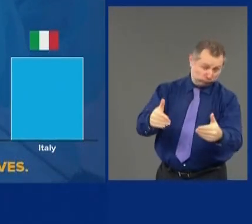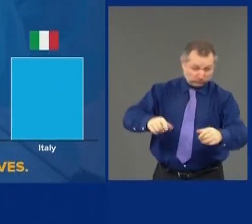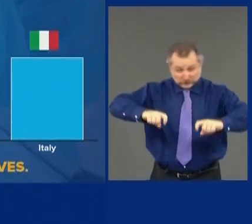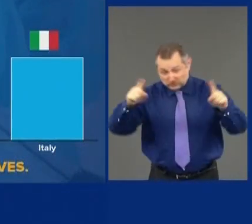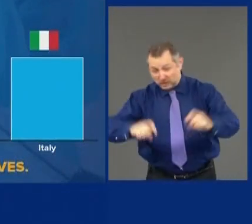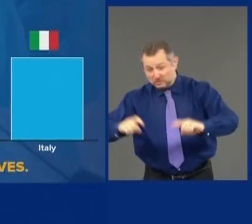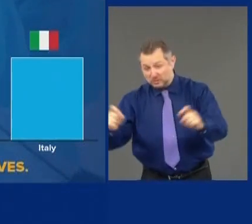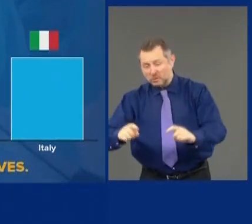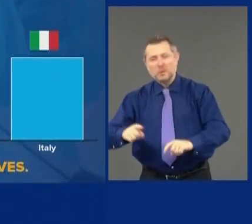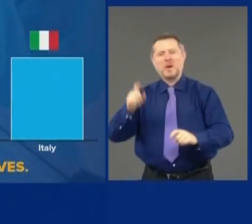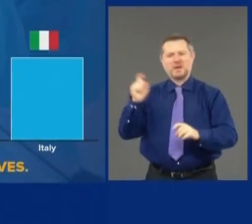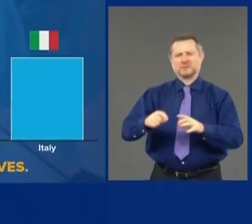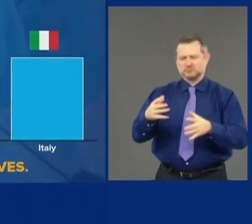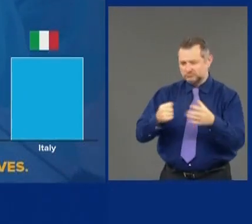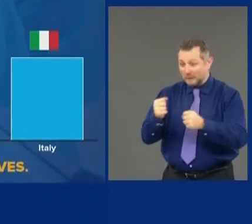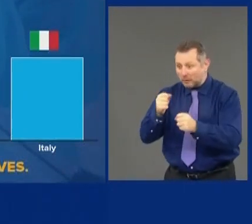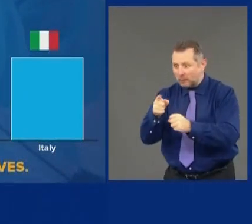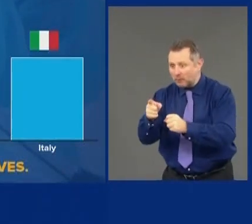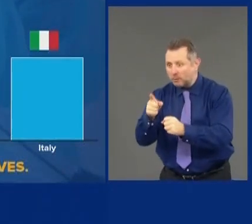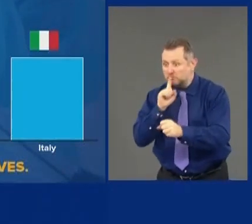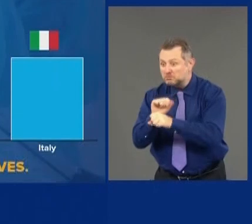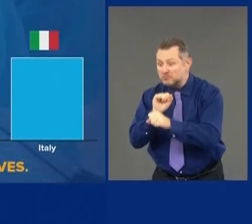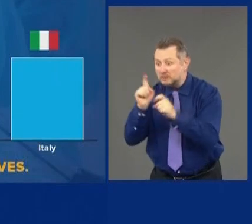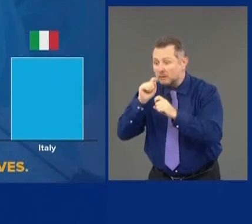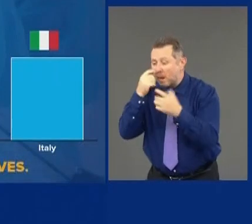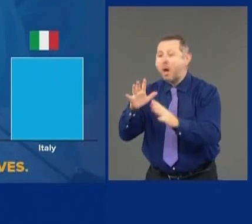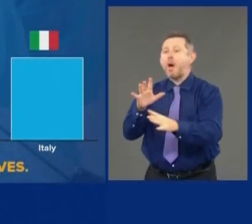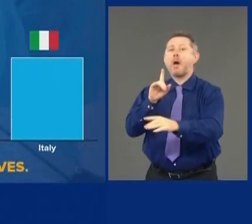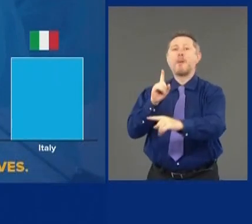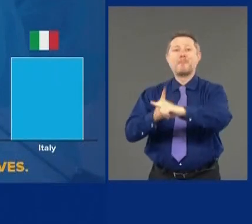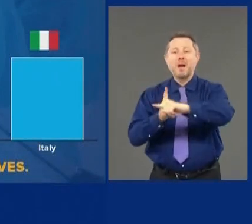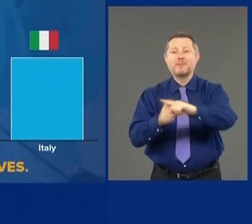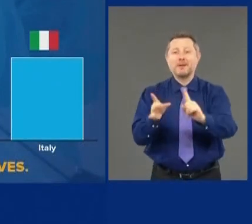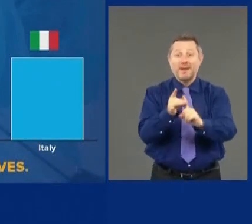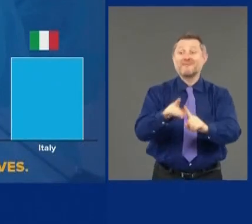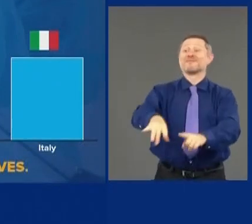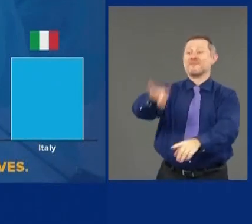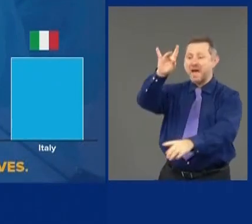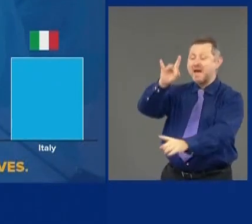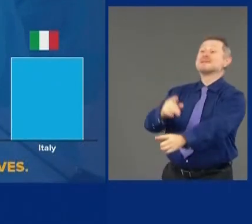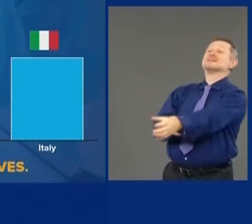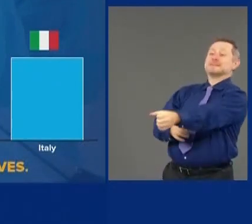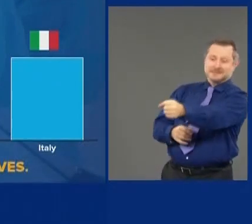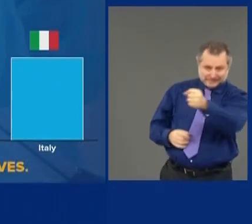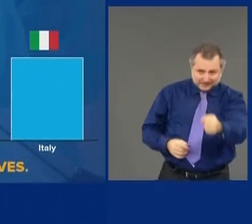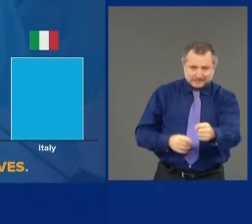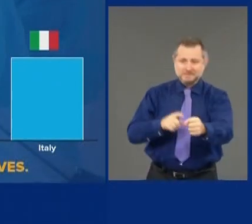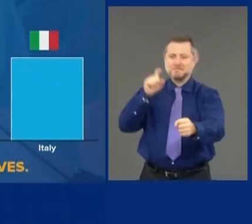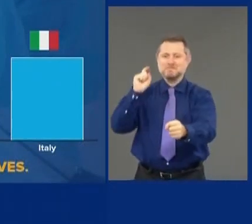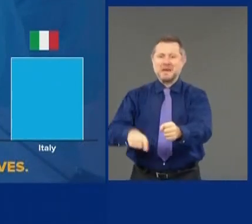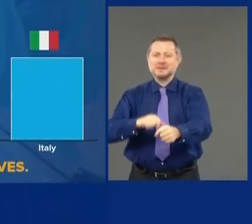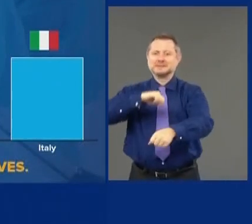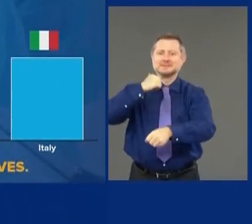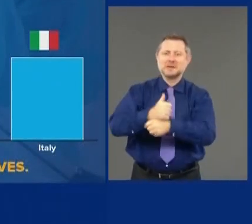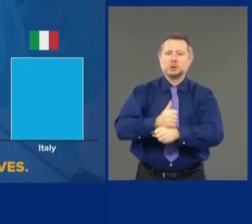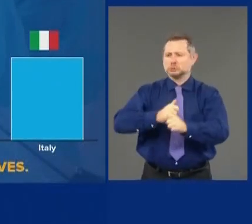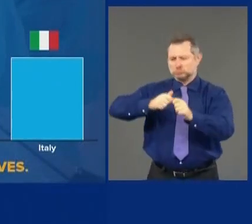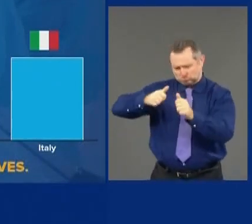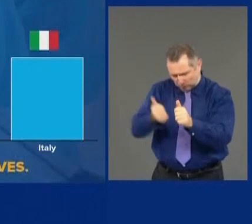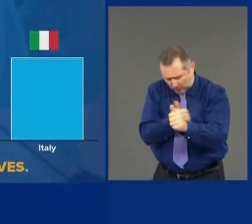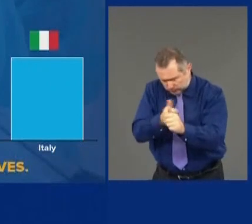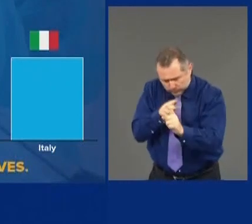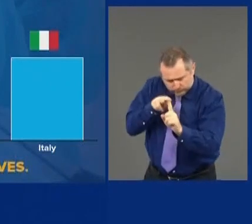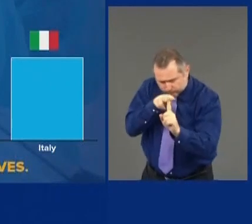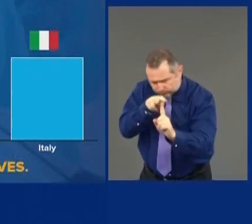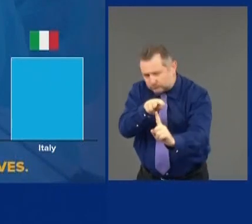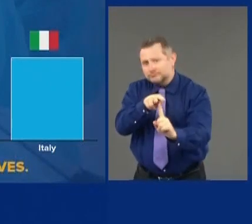positive. And if you find people who are positive, you then have the tracing in place. You can